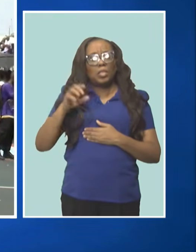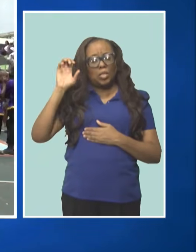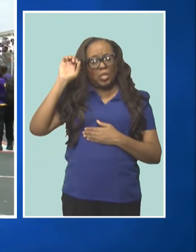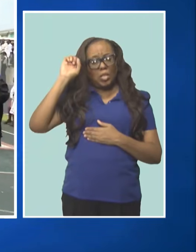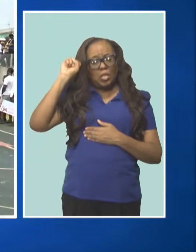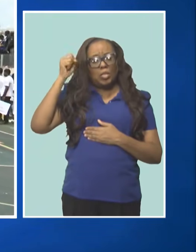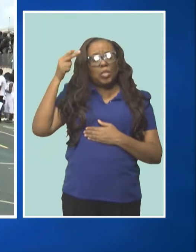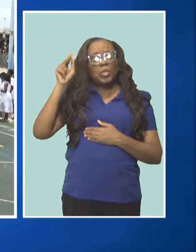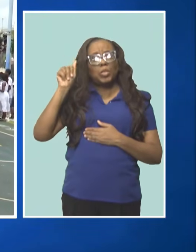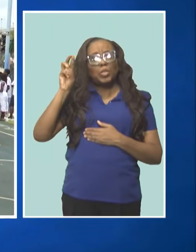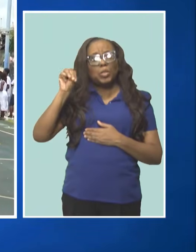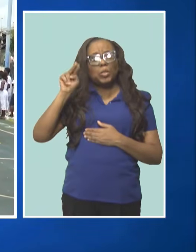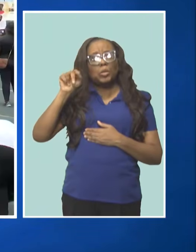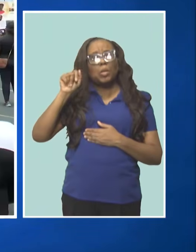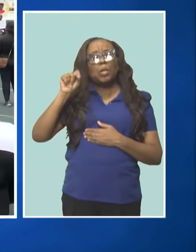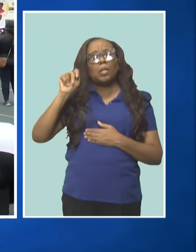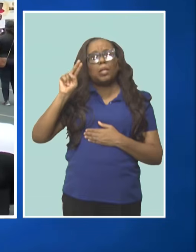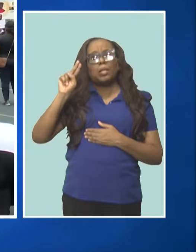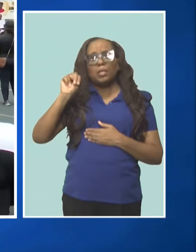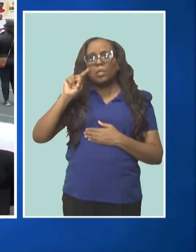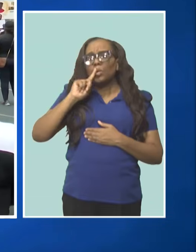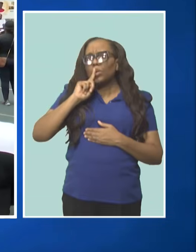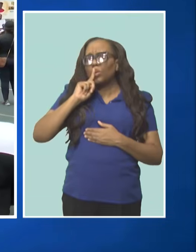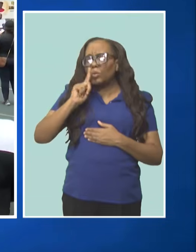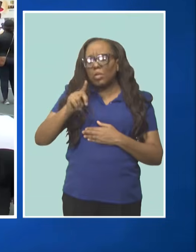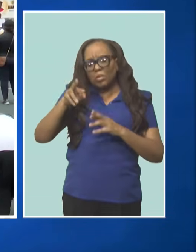participated in all types of sports. Jonathan was